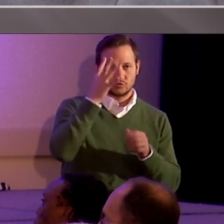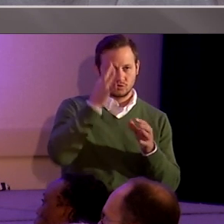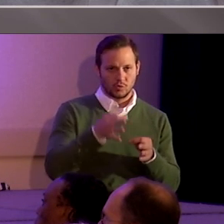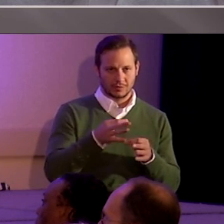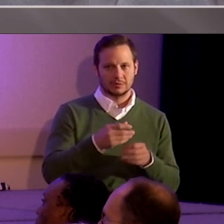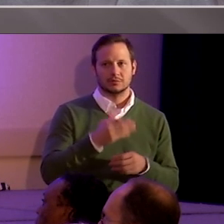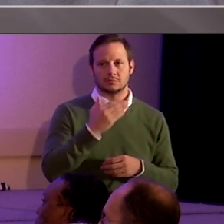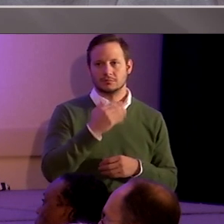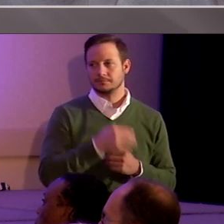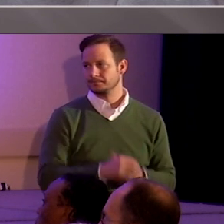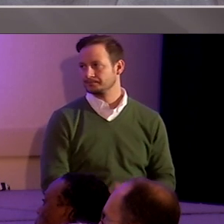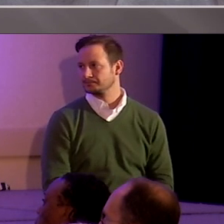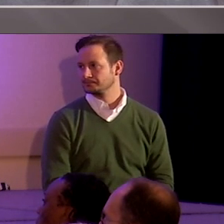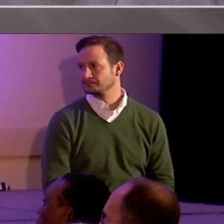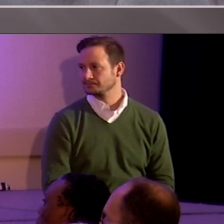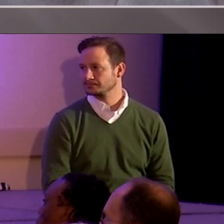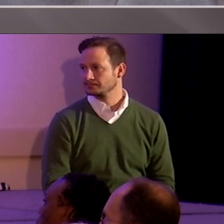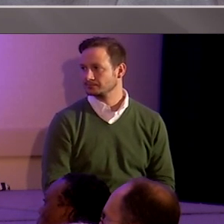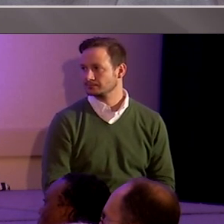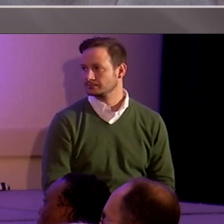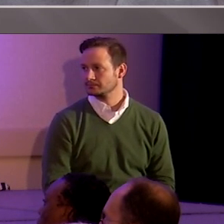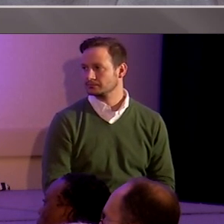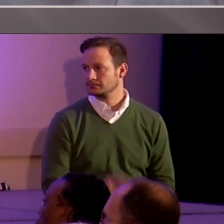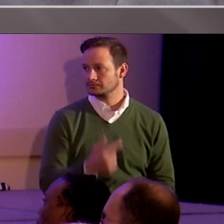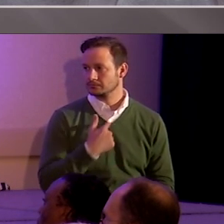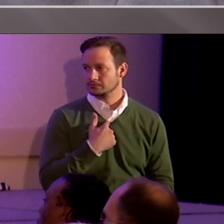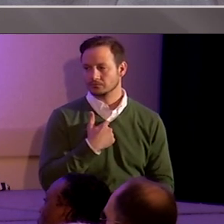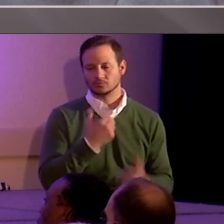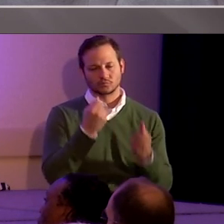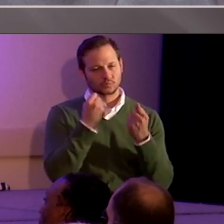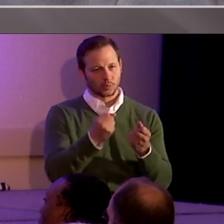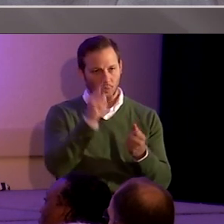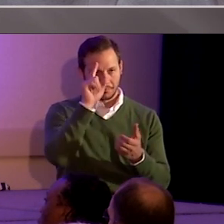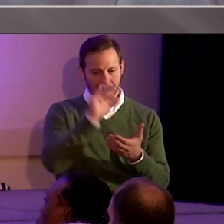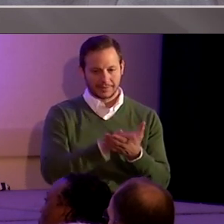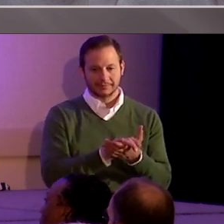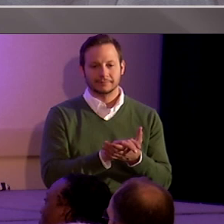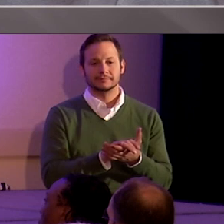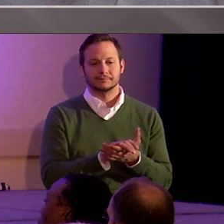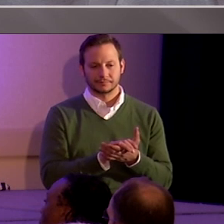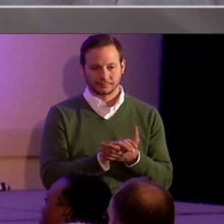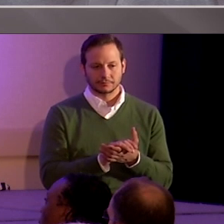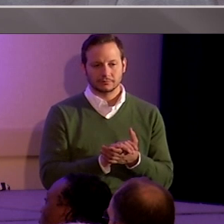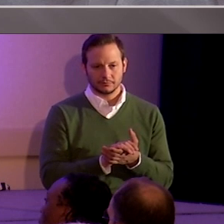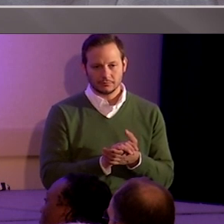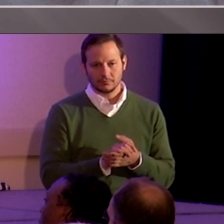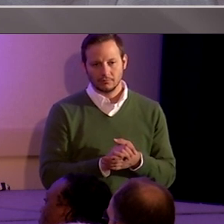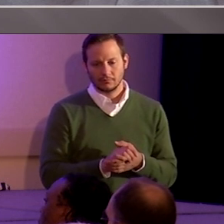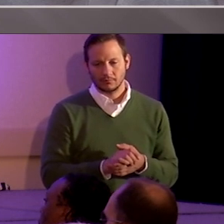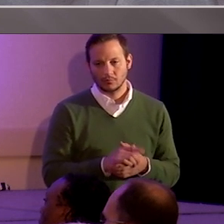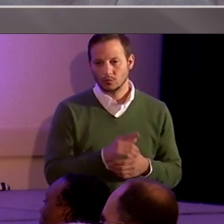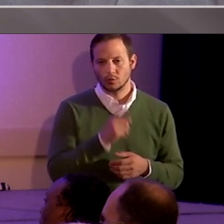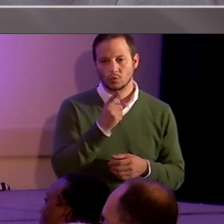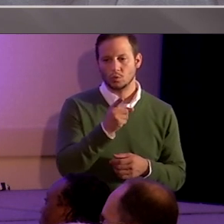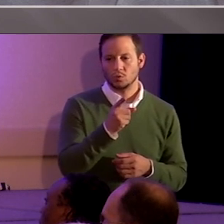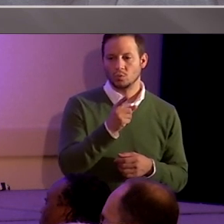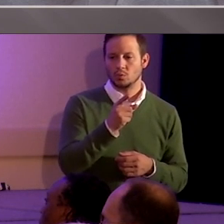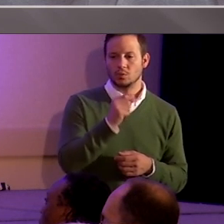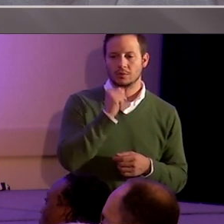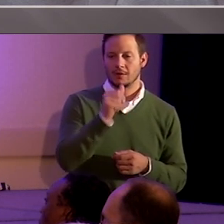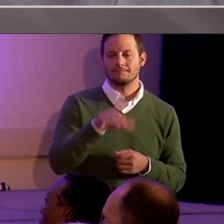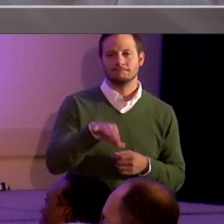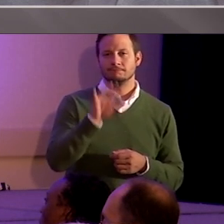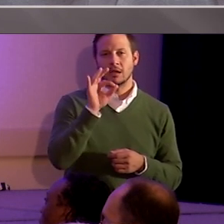In fact, you know, I really strongly believe even more so, because you will really not find any